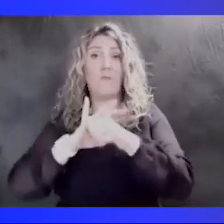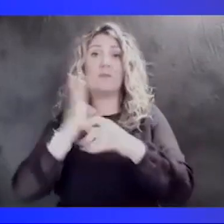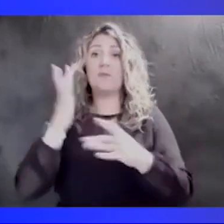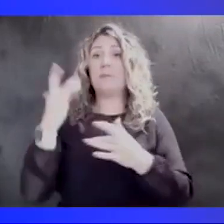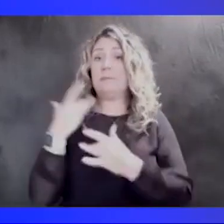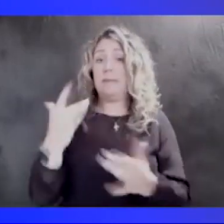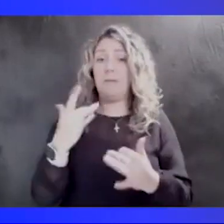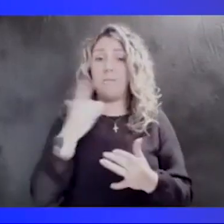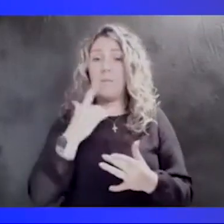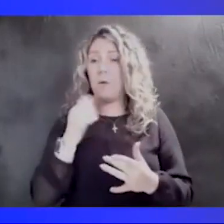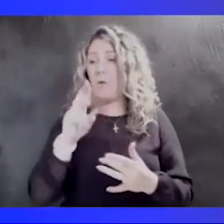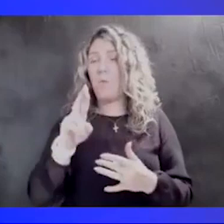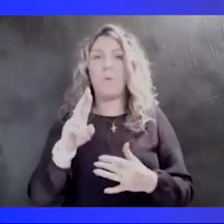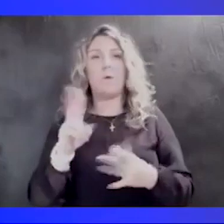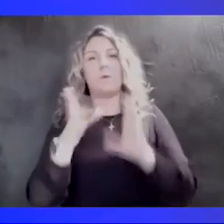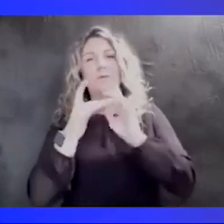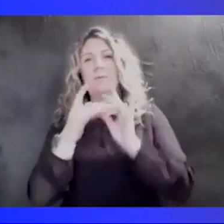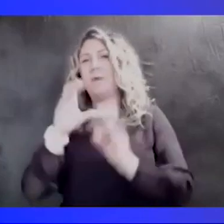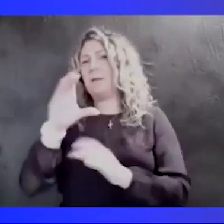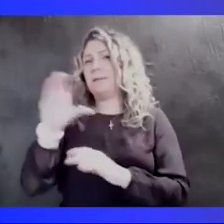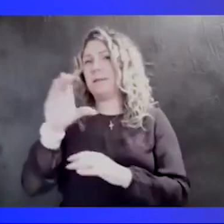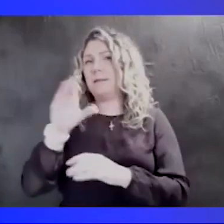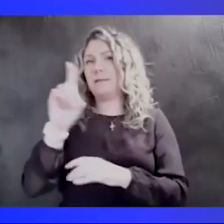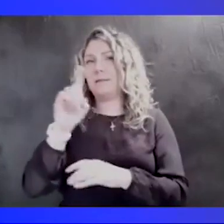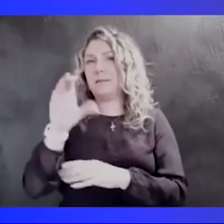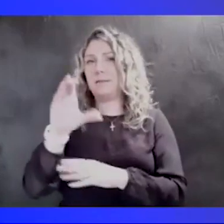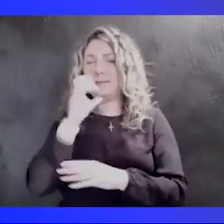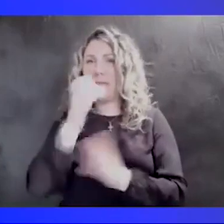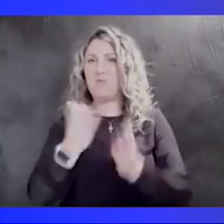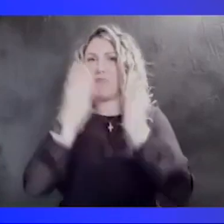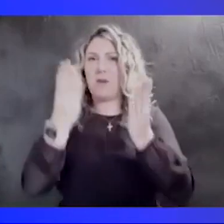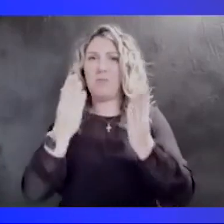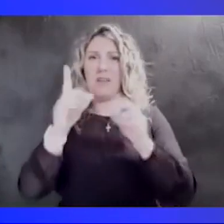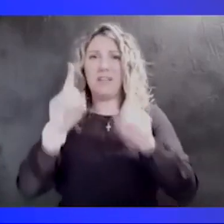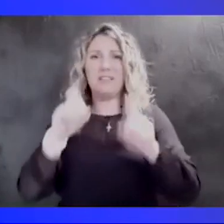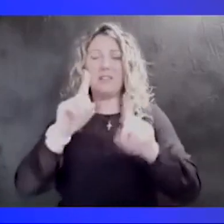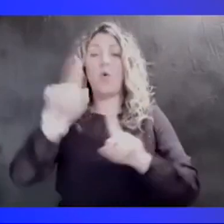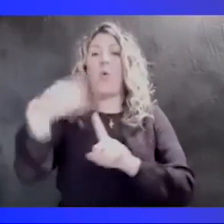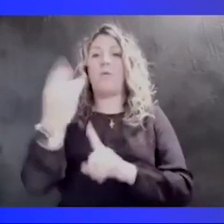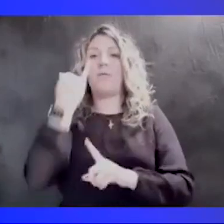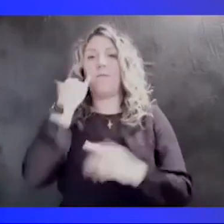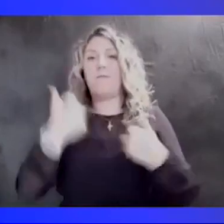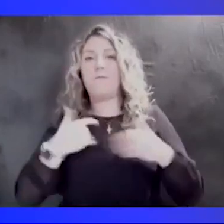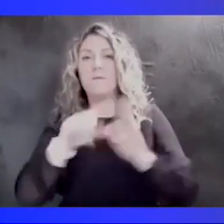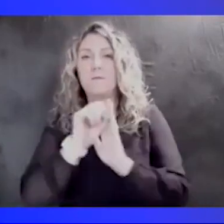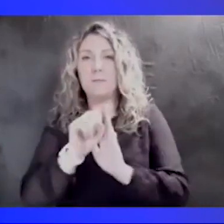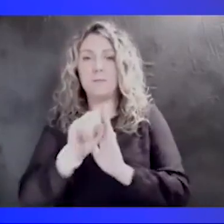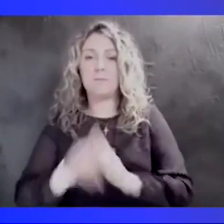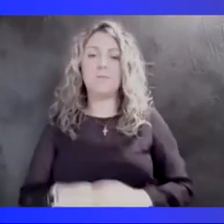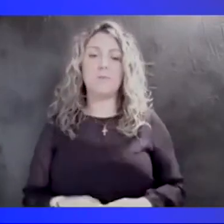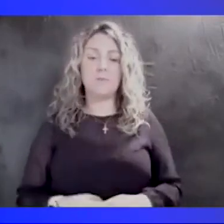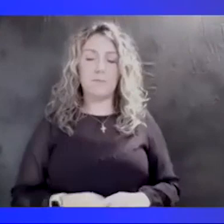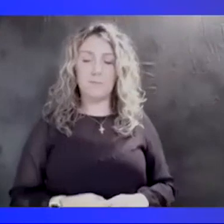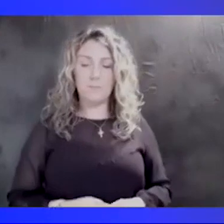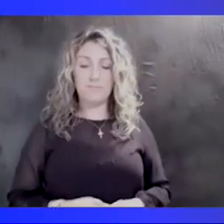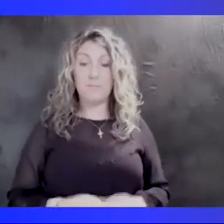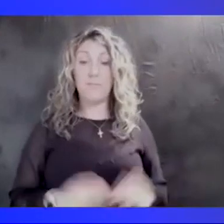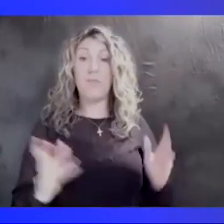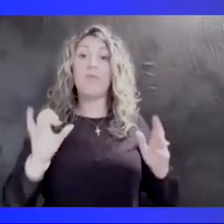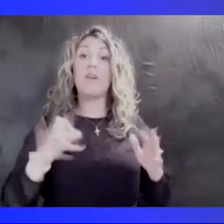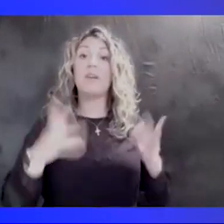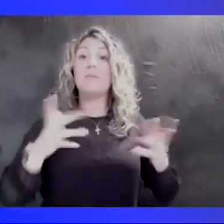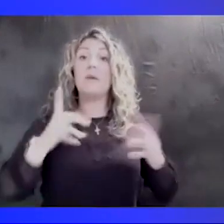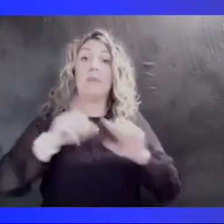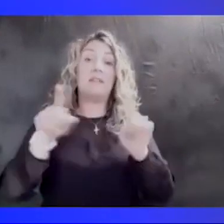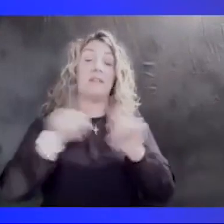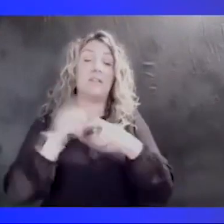to the CDC, they aren't even really recommending the testing unless you're symptomatic. So this could be the difference within this particular